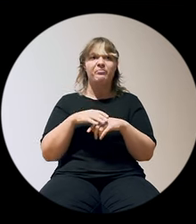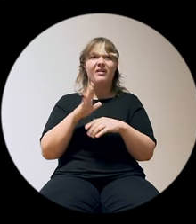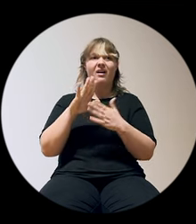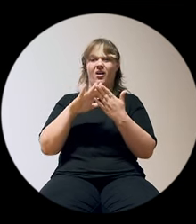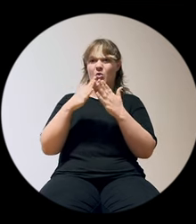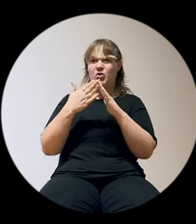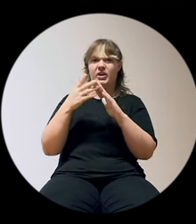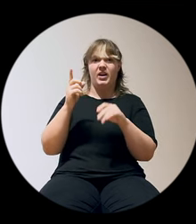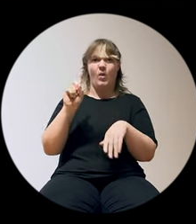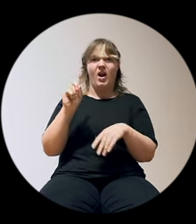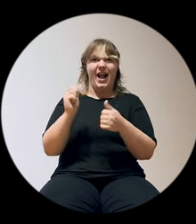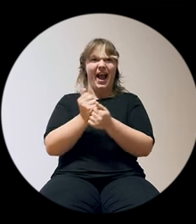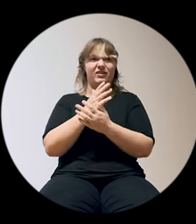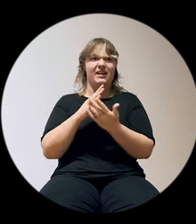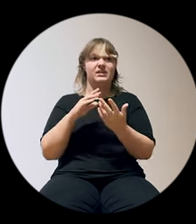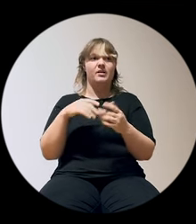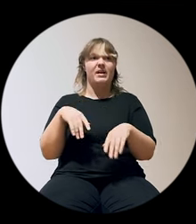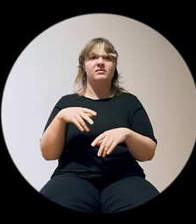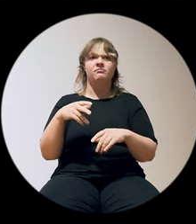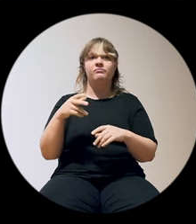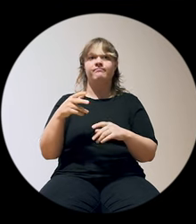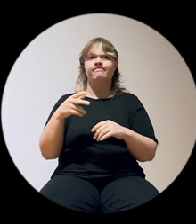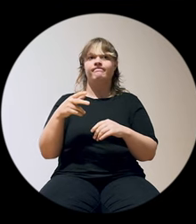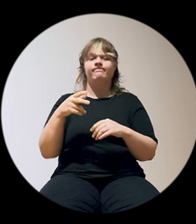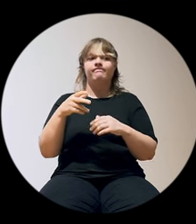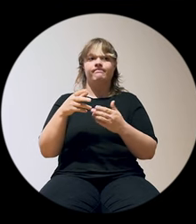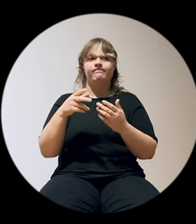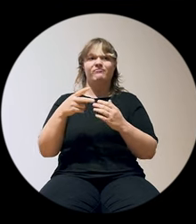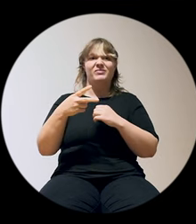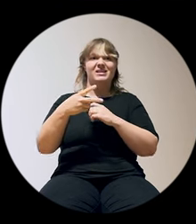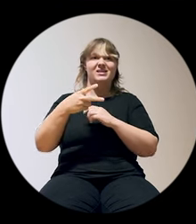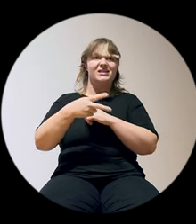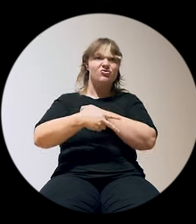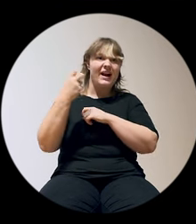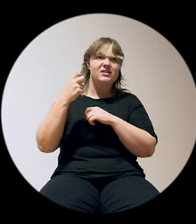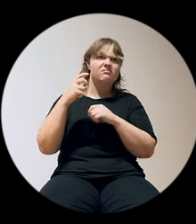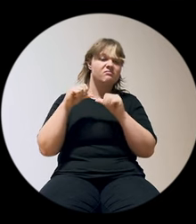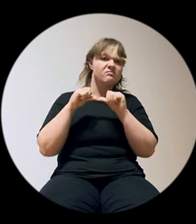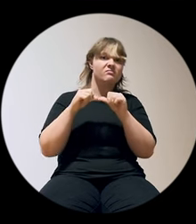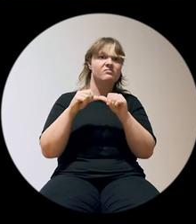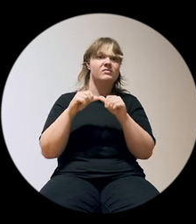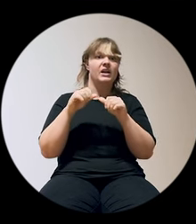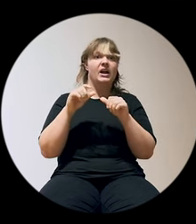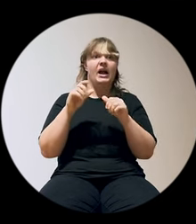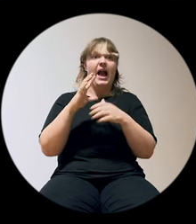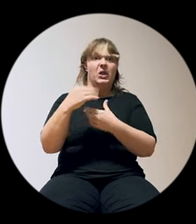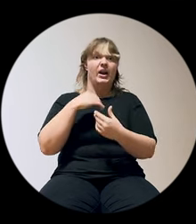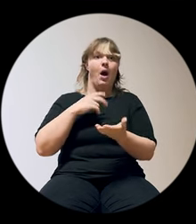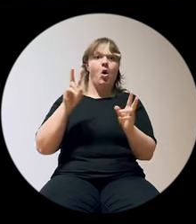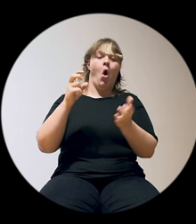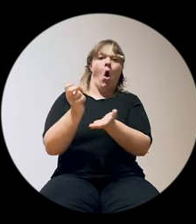community where everything's been detracted continually, including our authenticity via blood quantum from